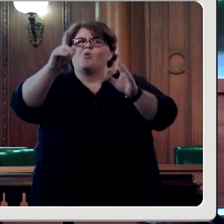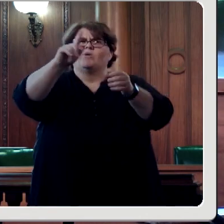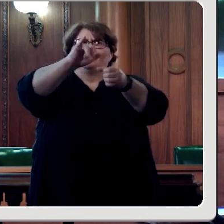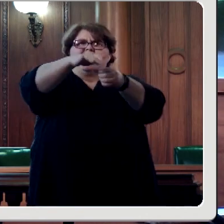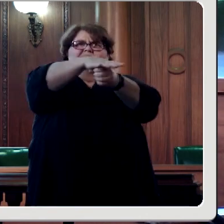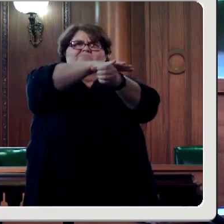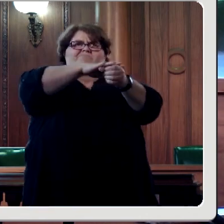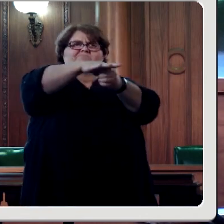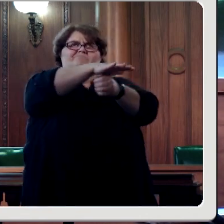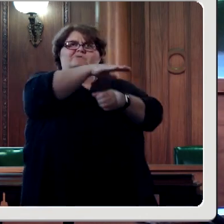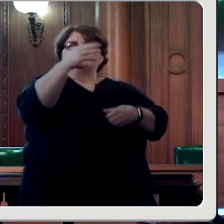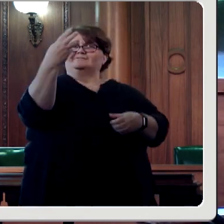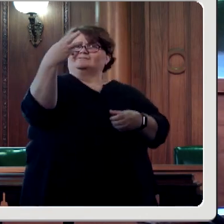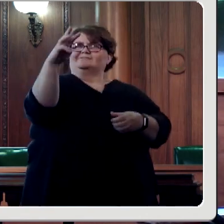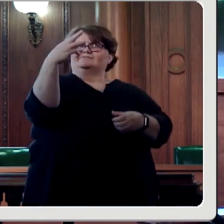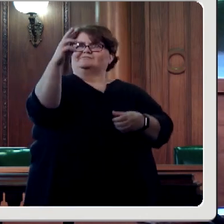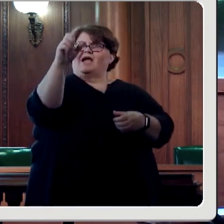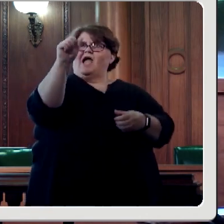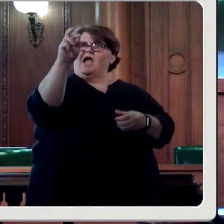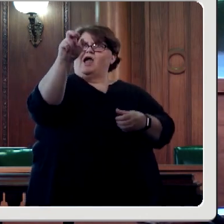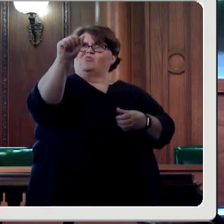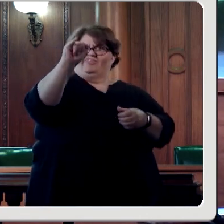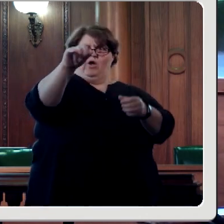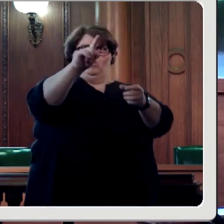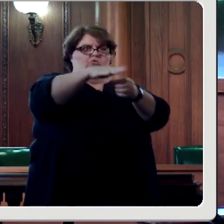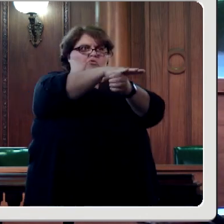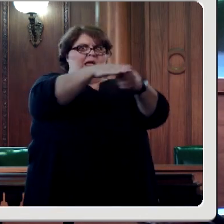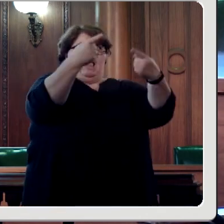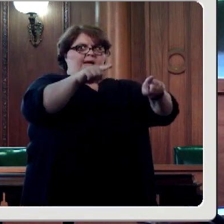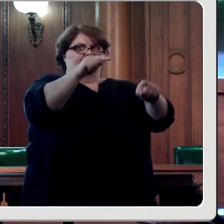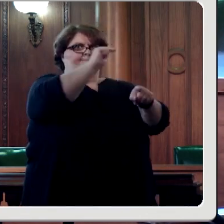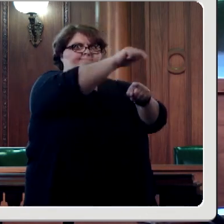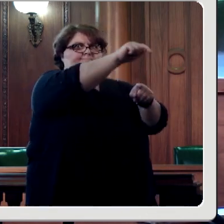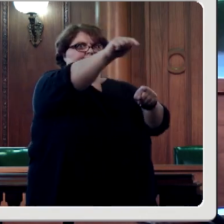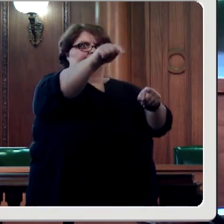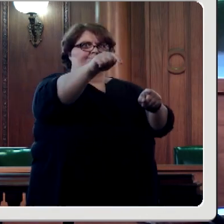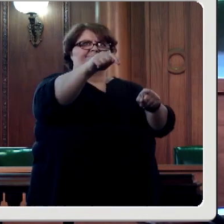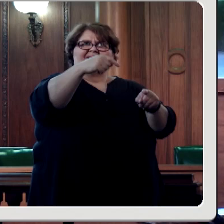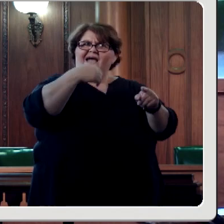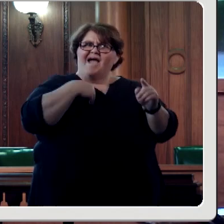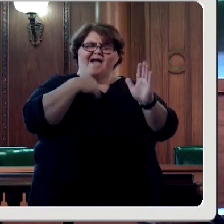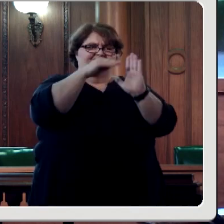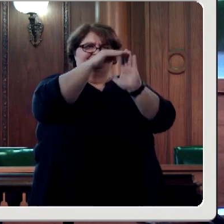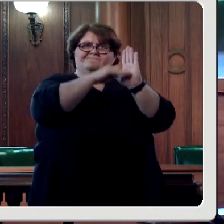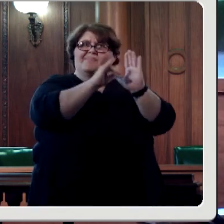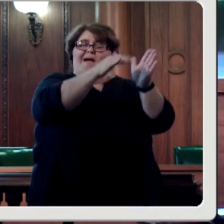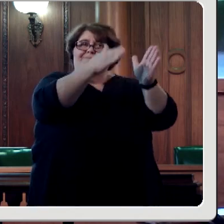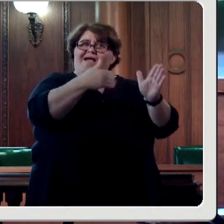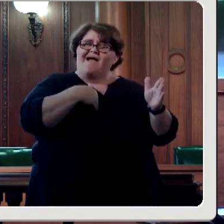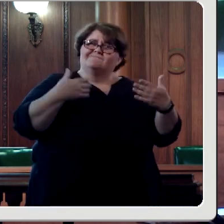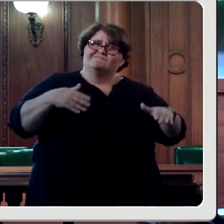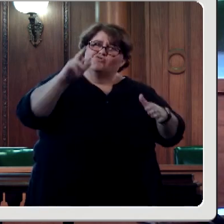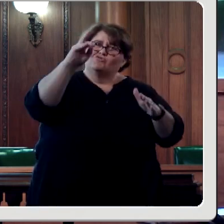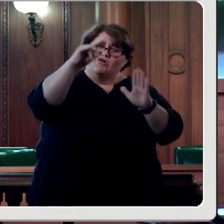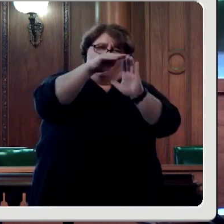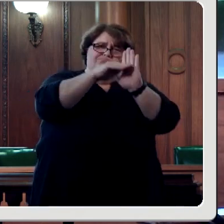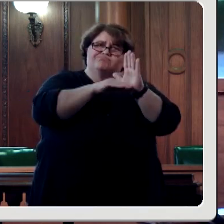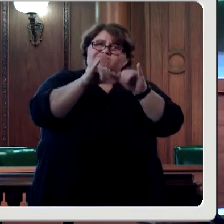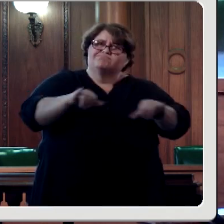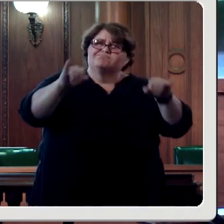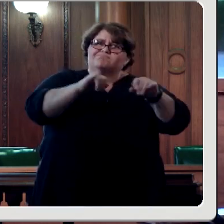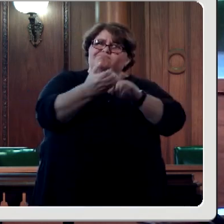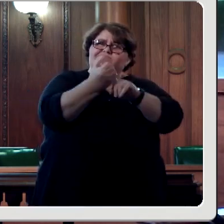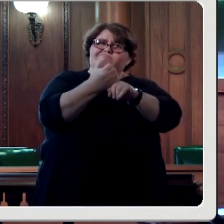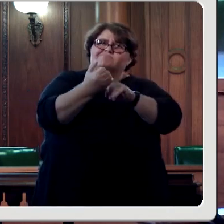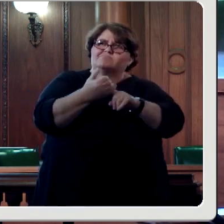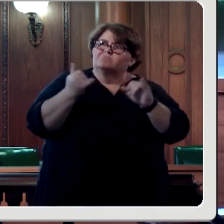the courts let him out. Even more egregious is that on some of these gun charges, arrests that we made,